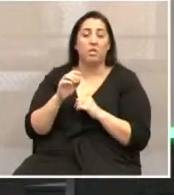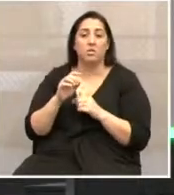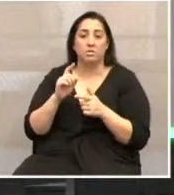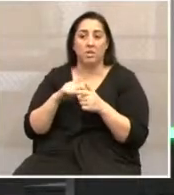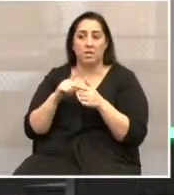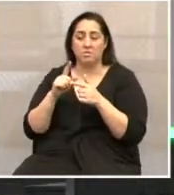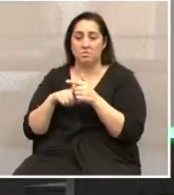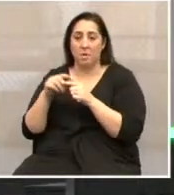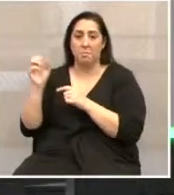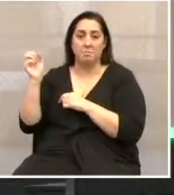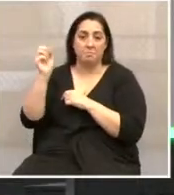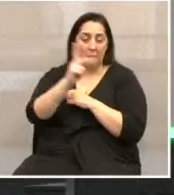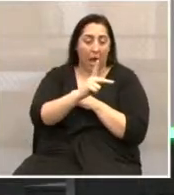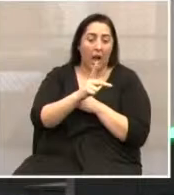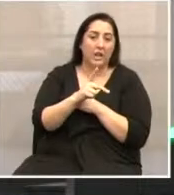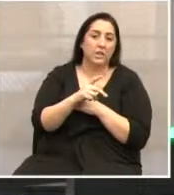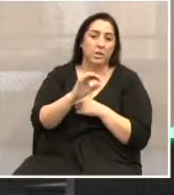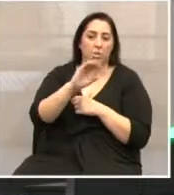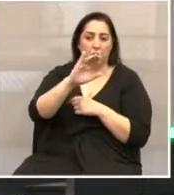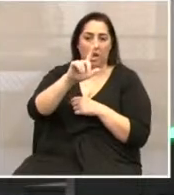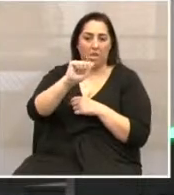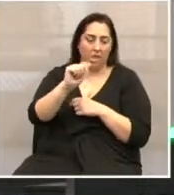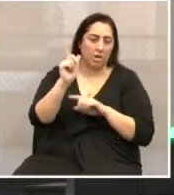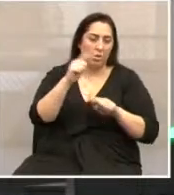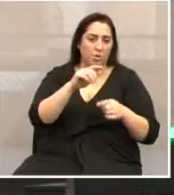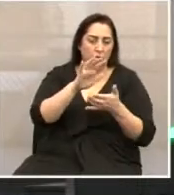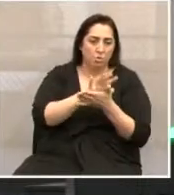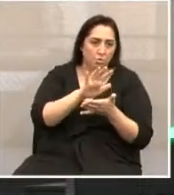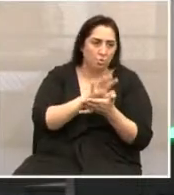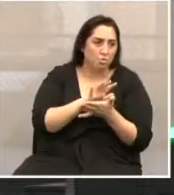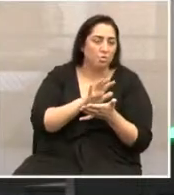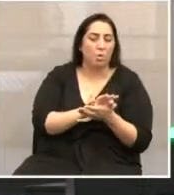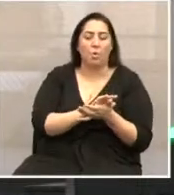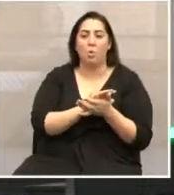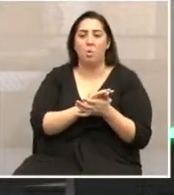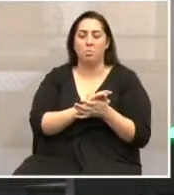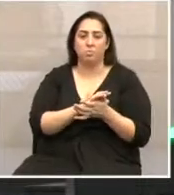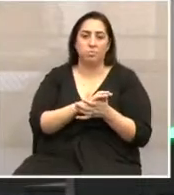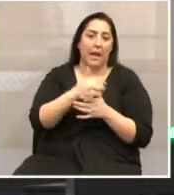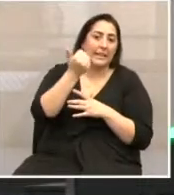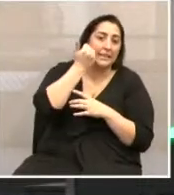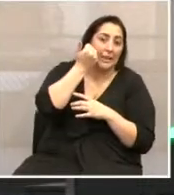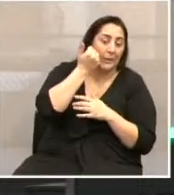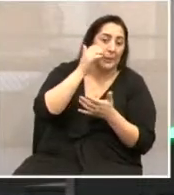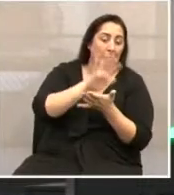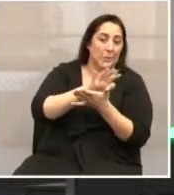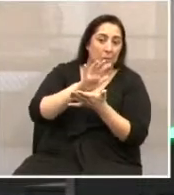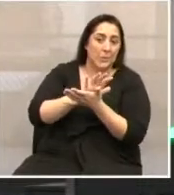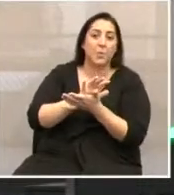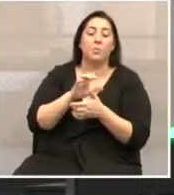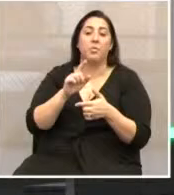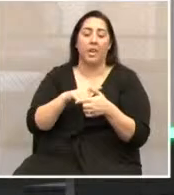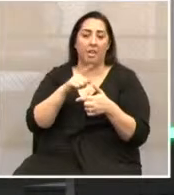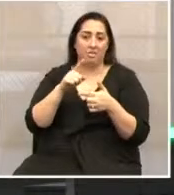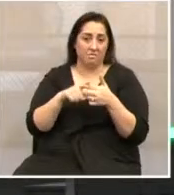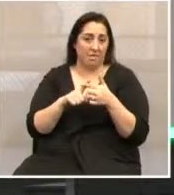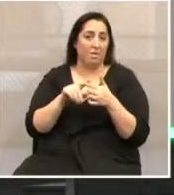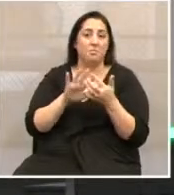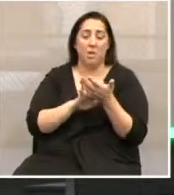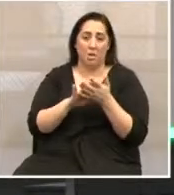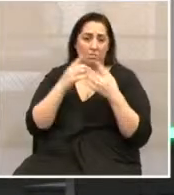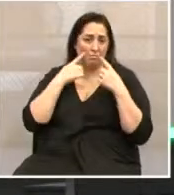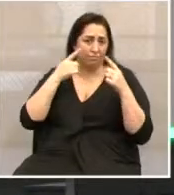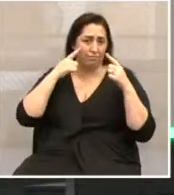then he enrolled in college and later dental school and became a very prominent dentist in North Carolina. And so I too have an immigrant background, but it